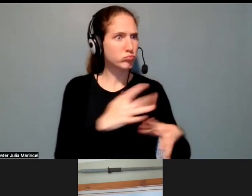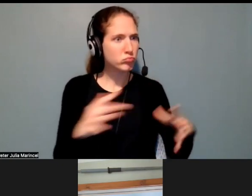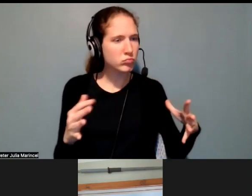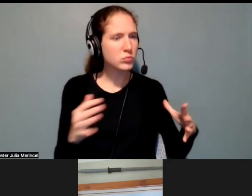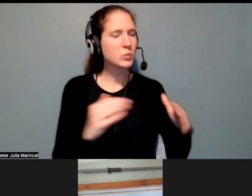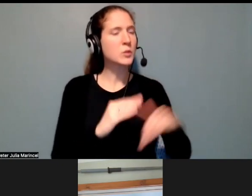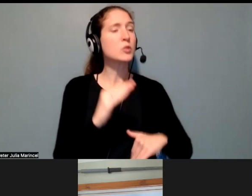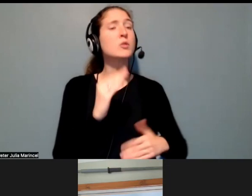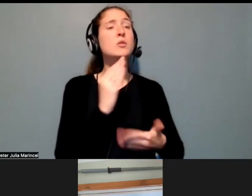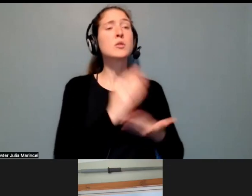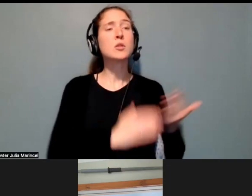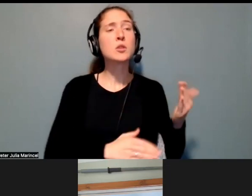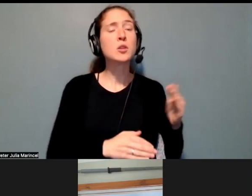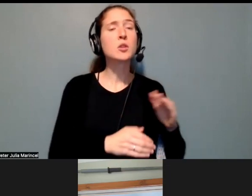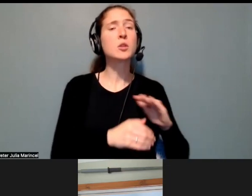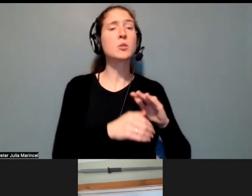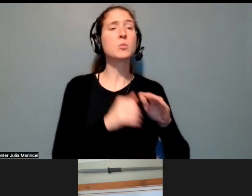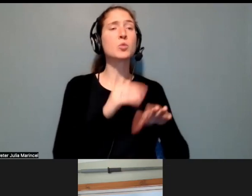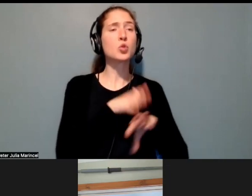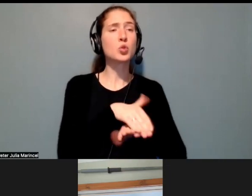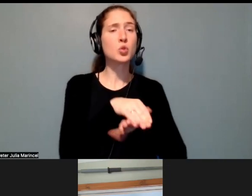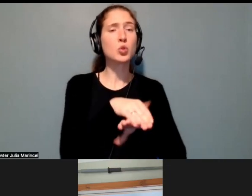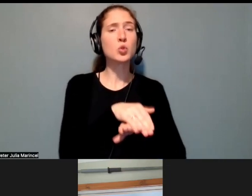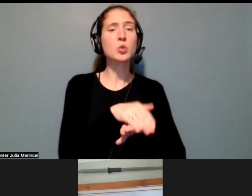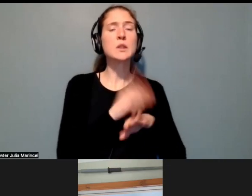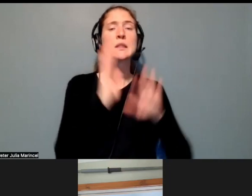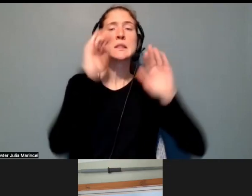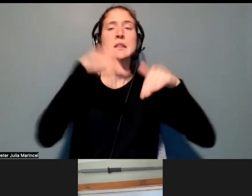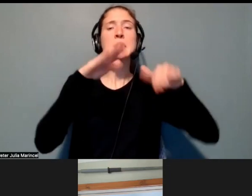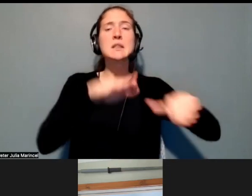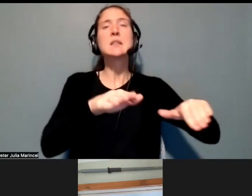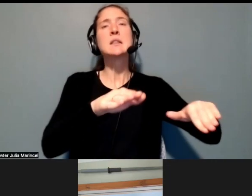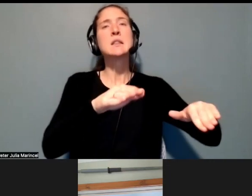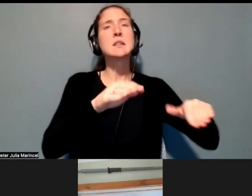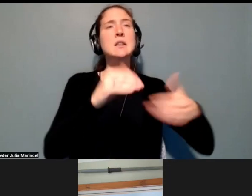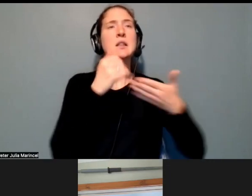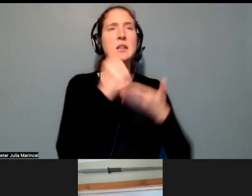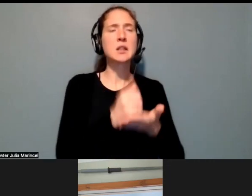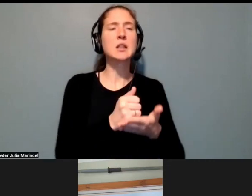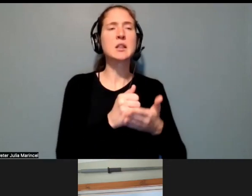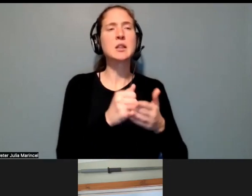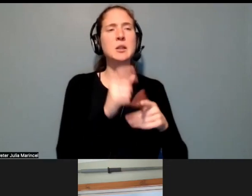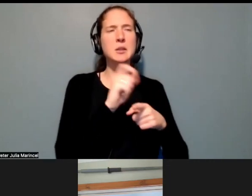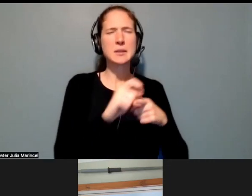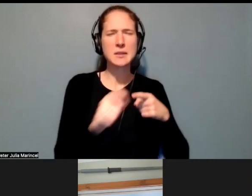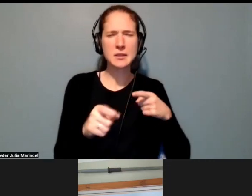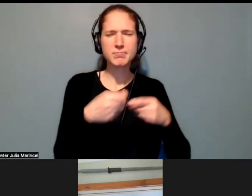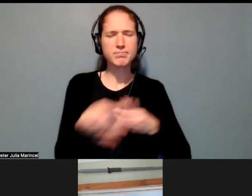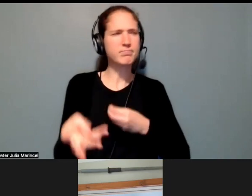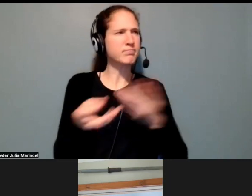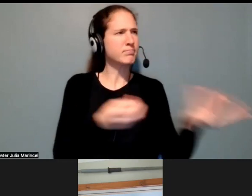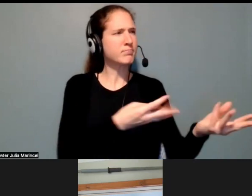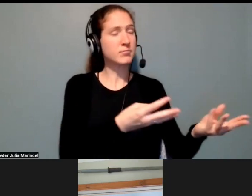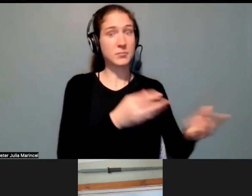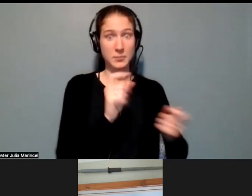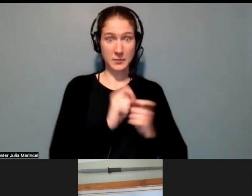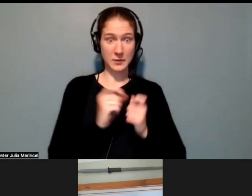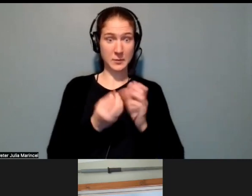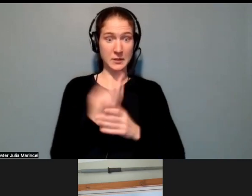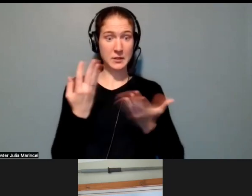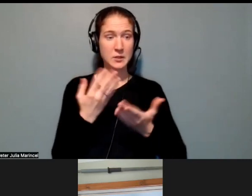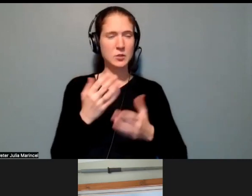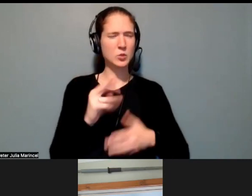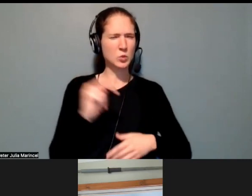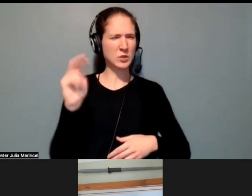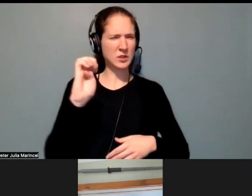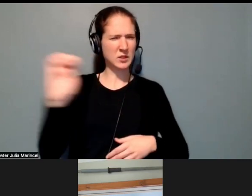seed dispersers, and there's a certain plant like here in New England, I can't think of the name of it, but the eastern box turtle